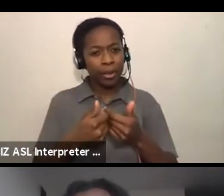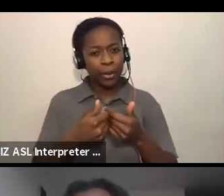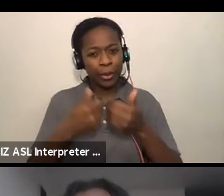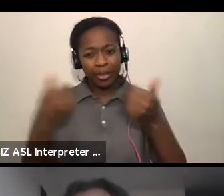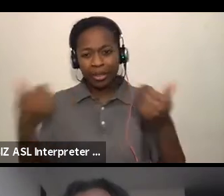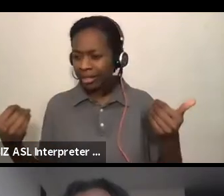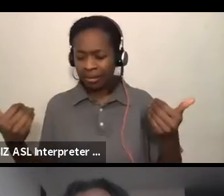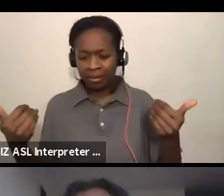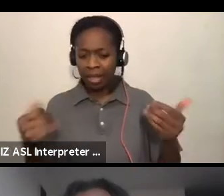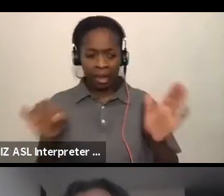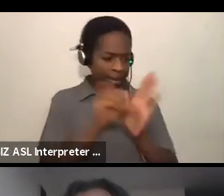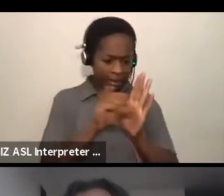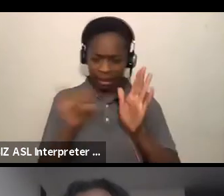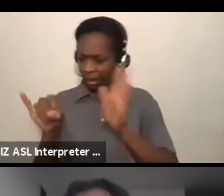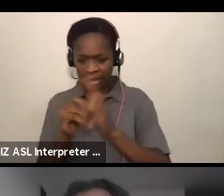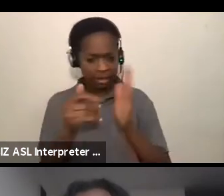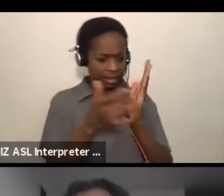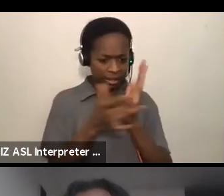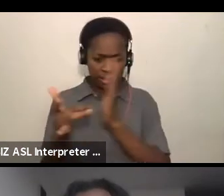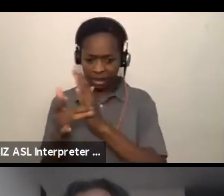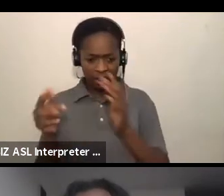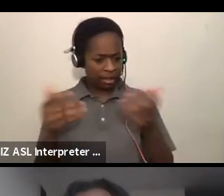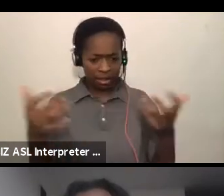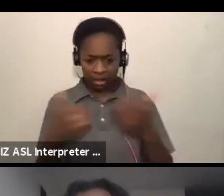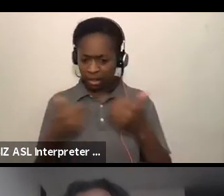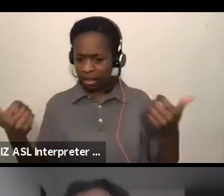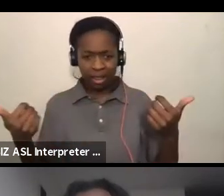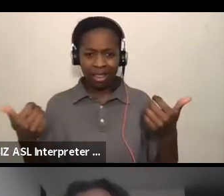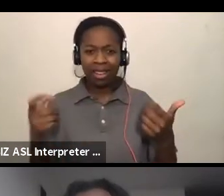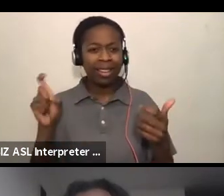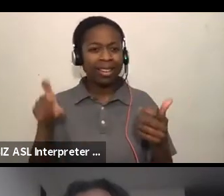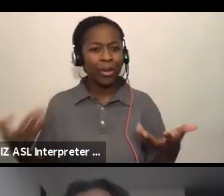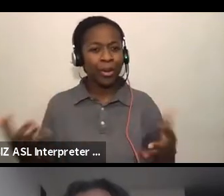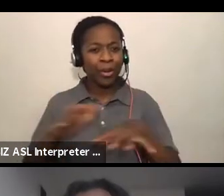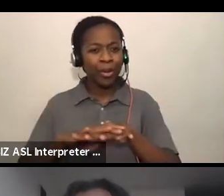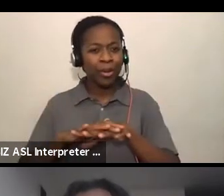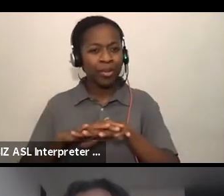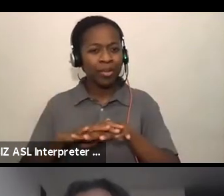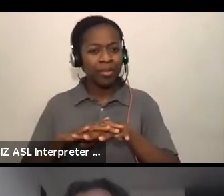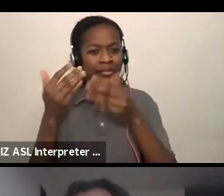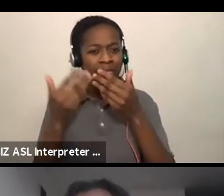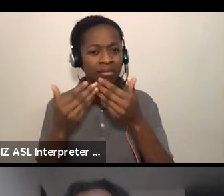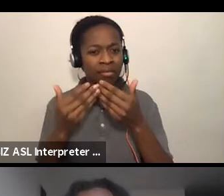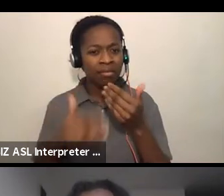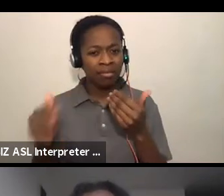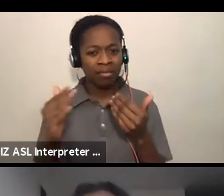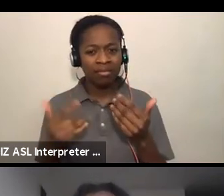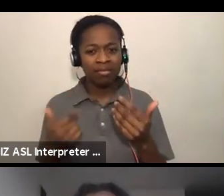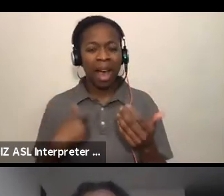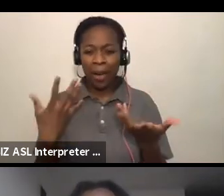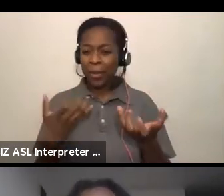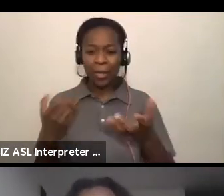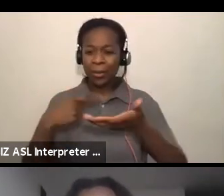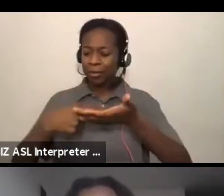both without like starting with just that like unified fixture going forward? And that's just something I kind of wanted to like touch